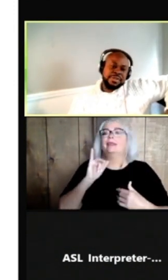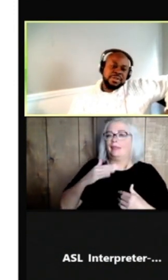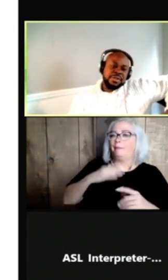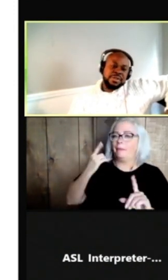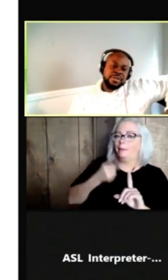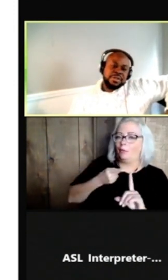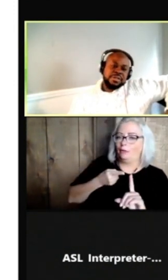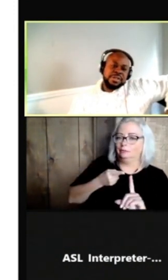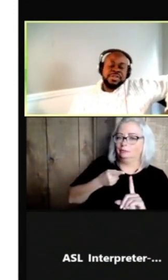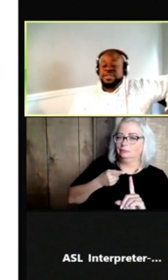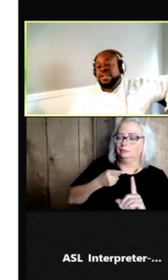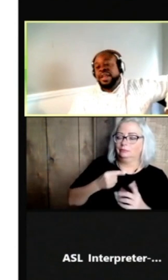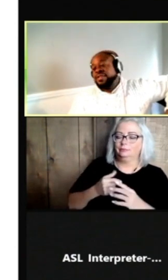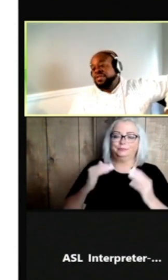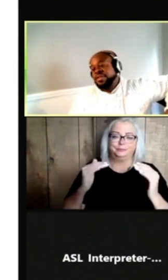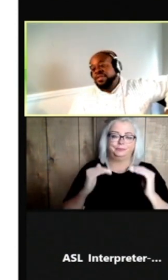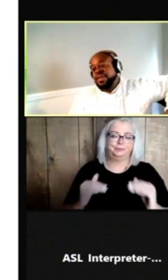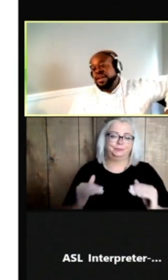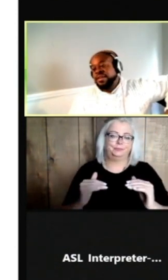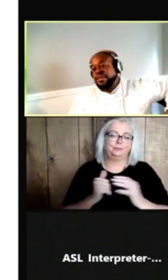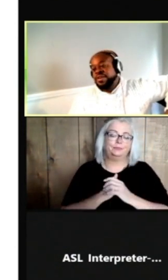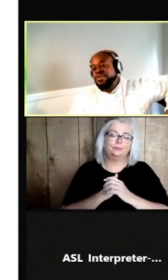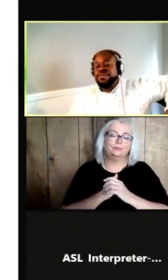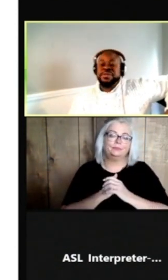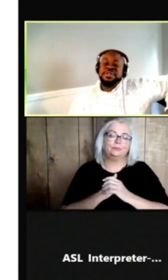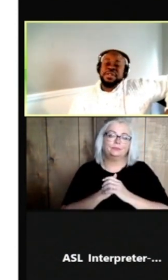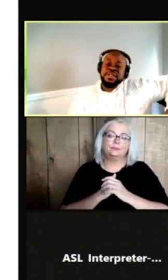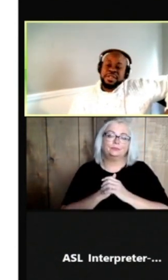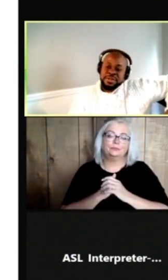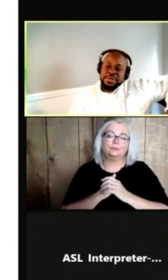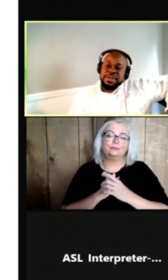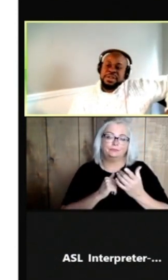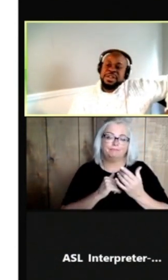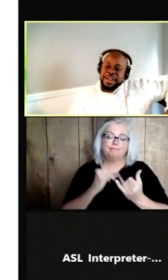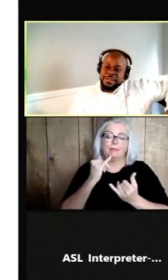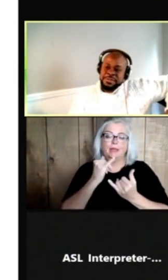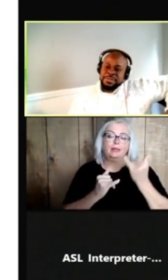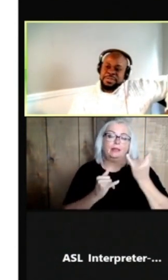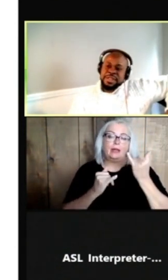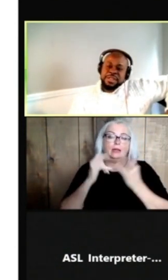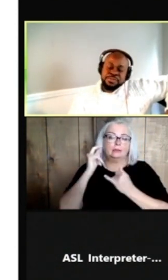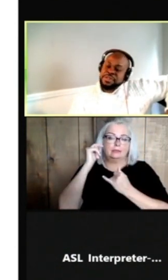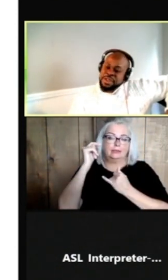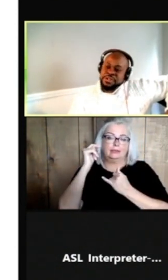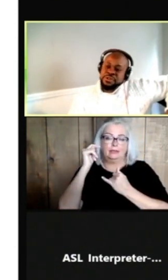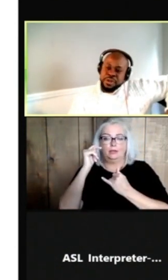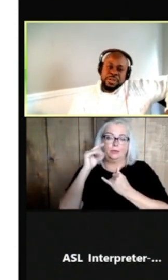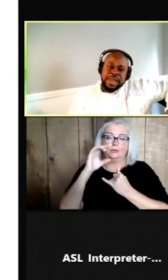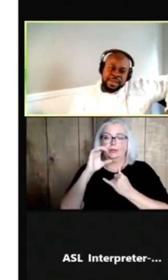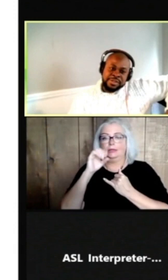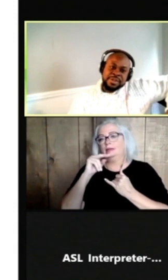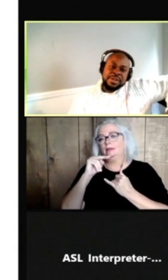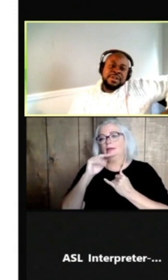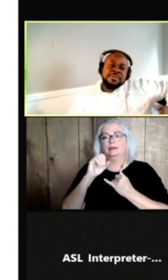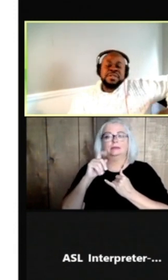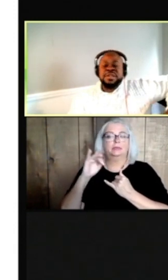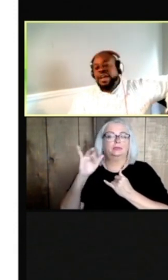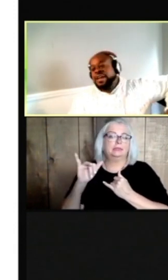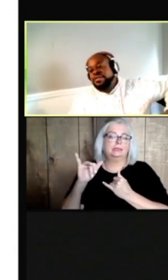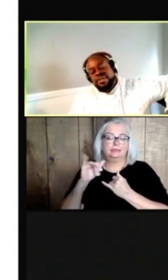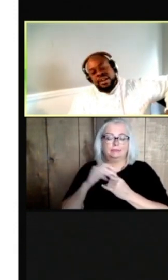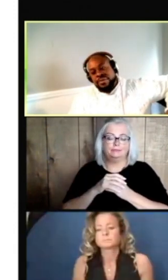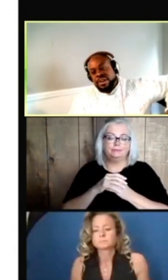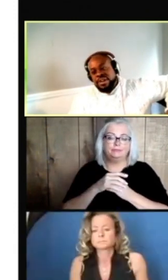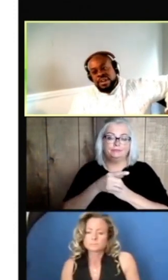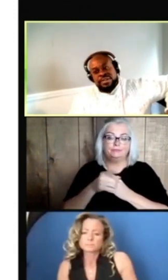please. This is the last of the set of conspiracy theory items that this particular poll has. But